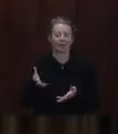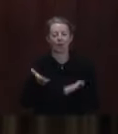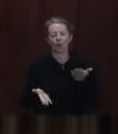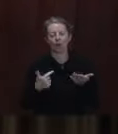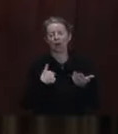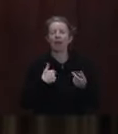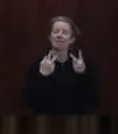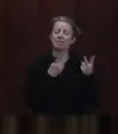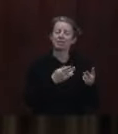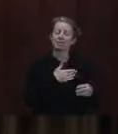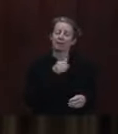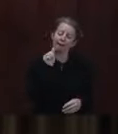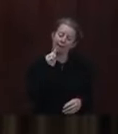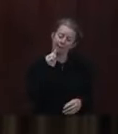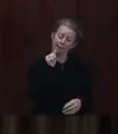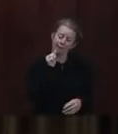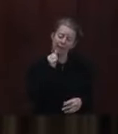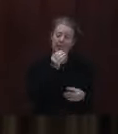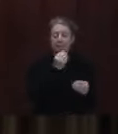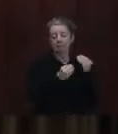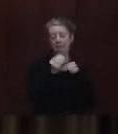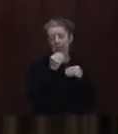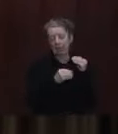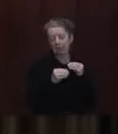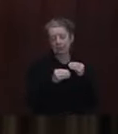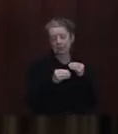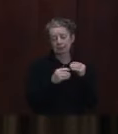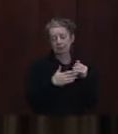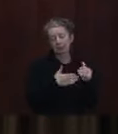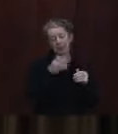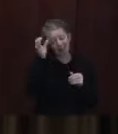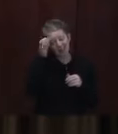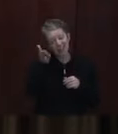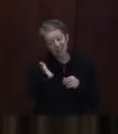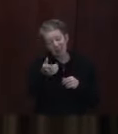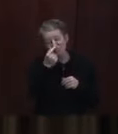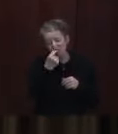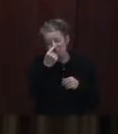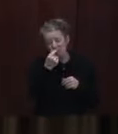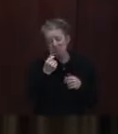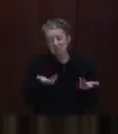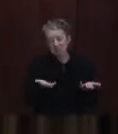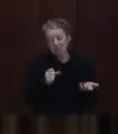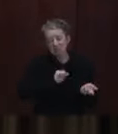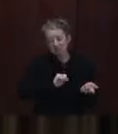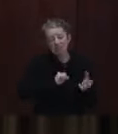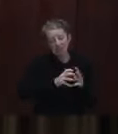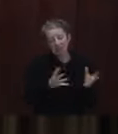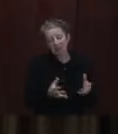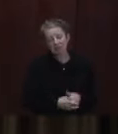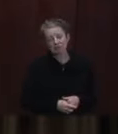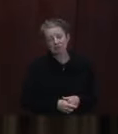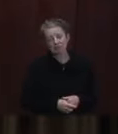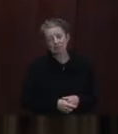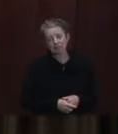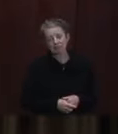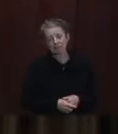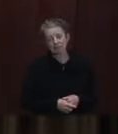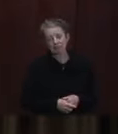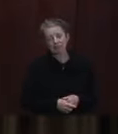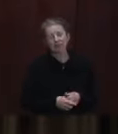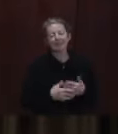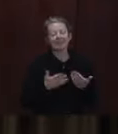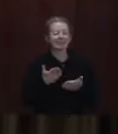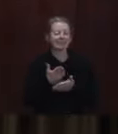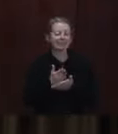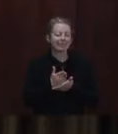aunt's house and had dinner, and my cousin had the sniffles and was coughing a lot. So there are some of